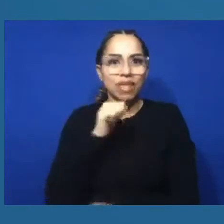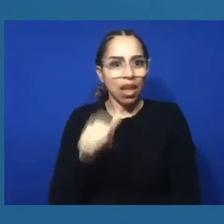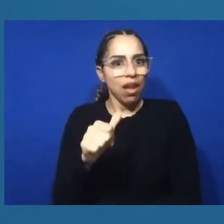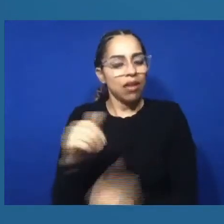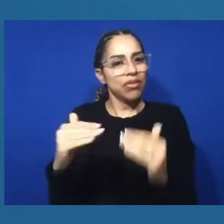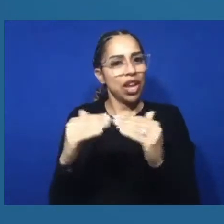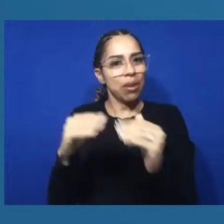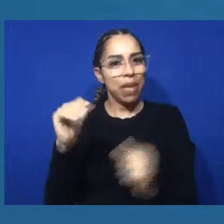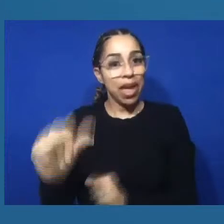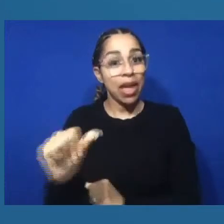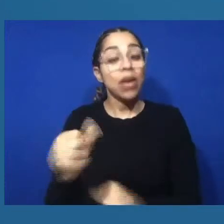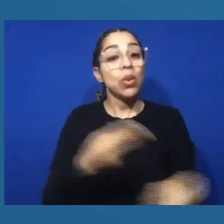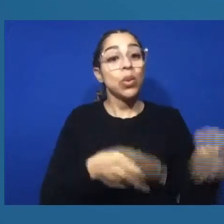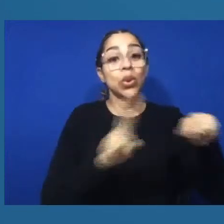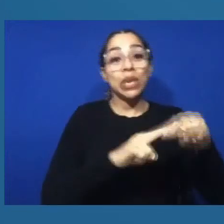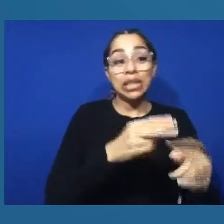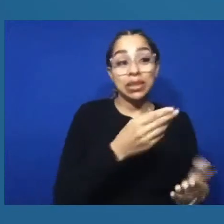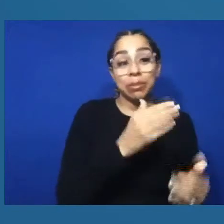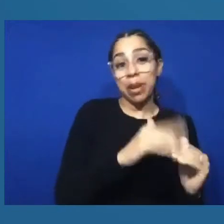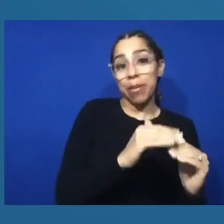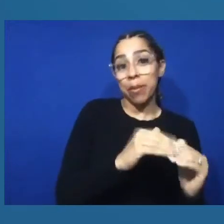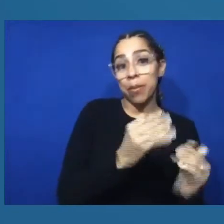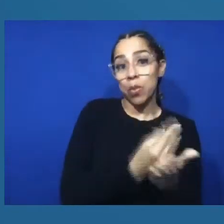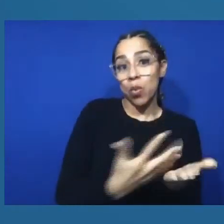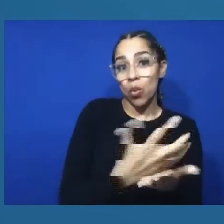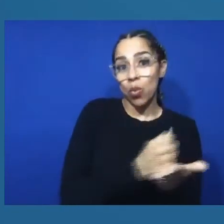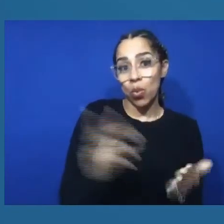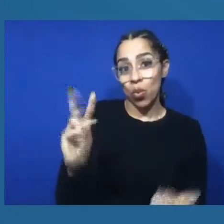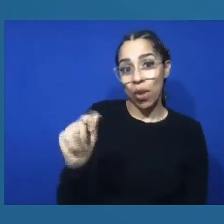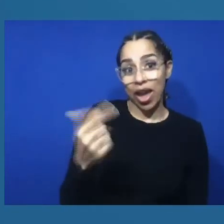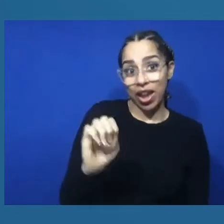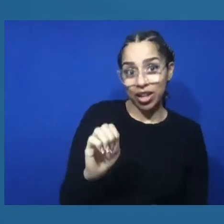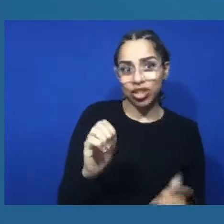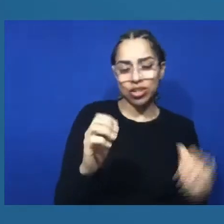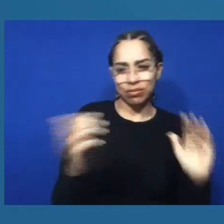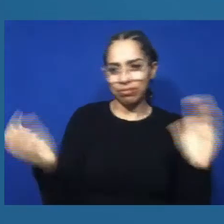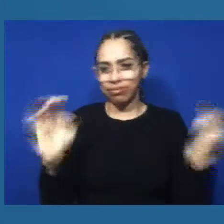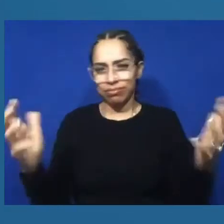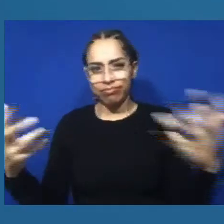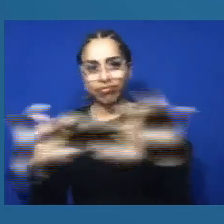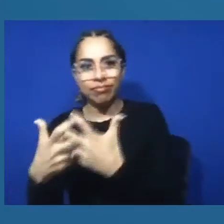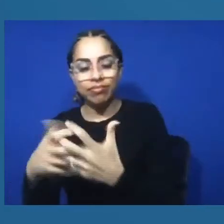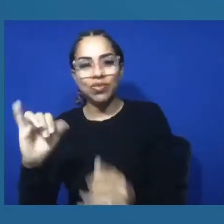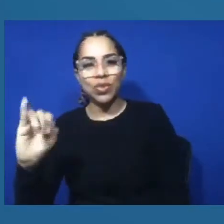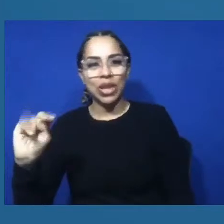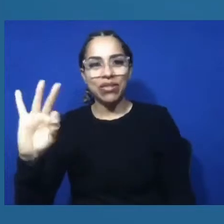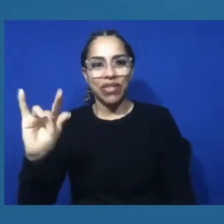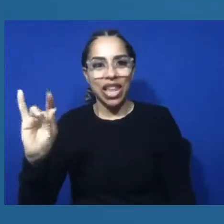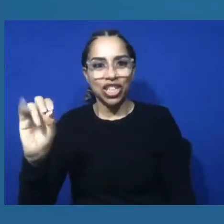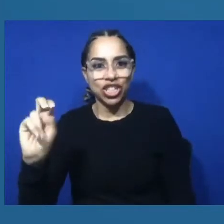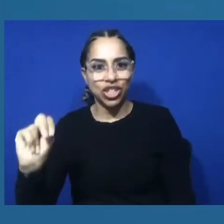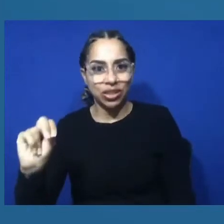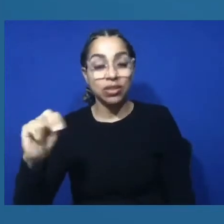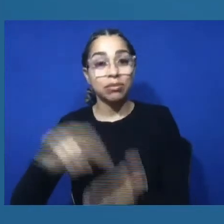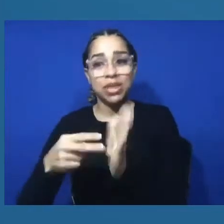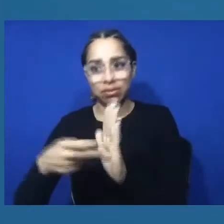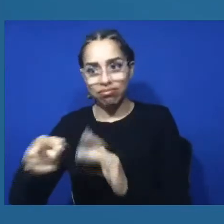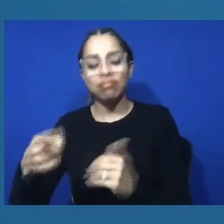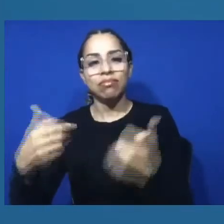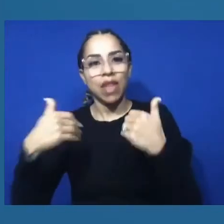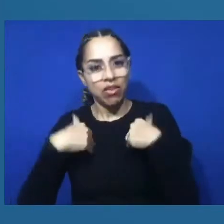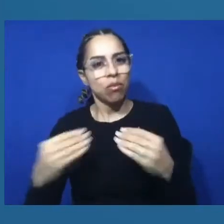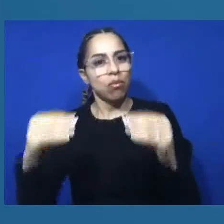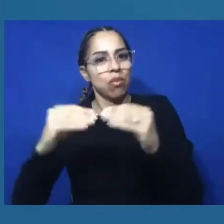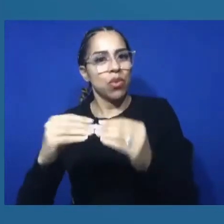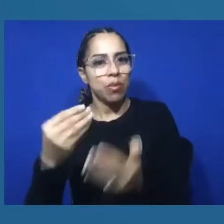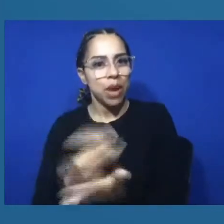it to inflation. So their buying power goes longer because that was not the case before. But I understand how important they are. We also have various programs